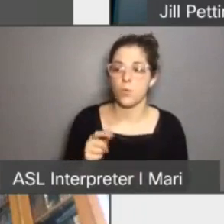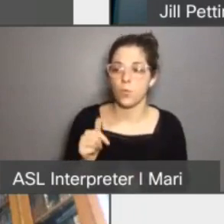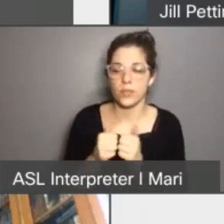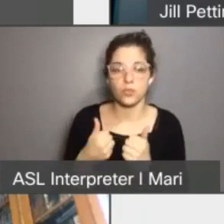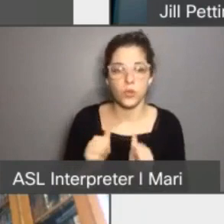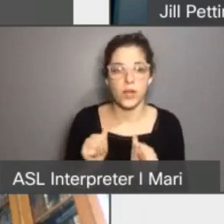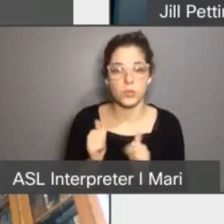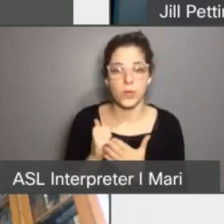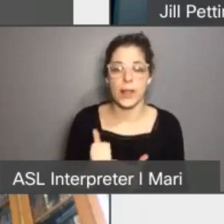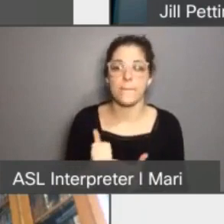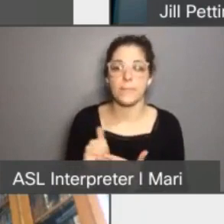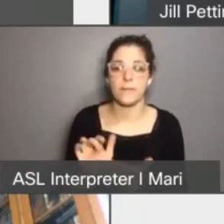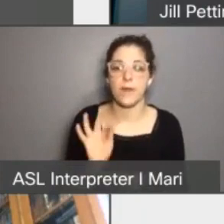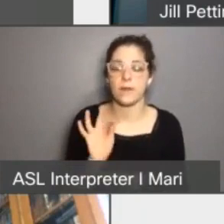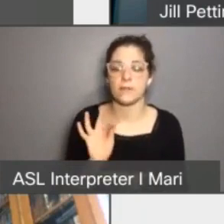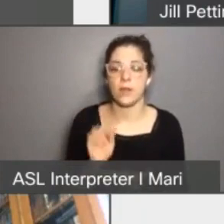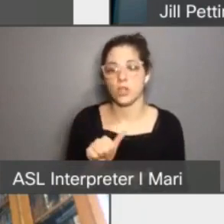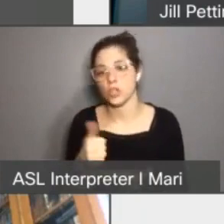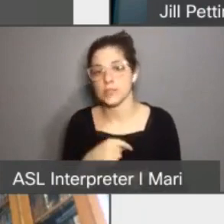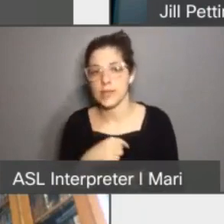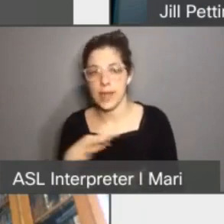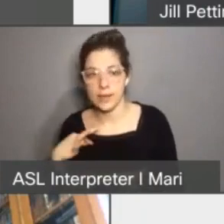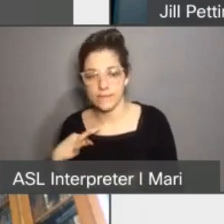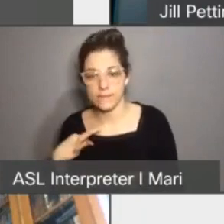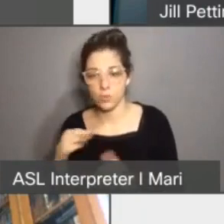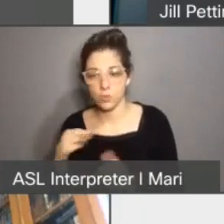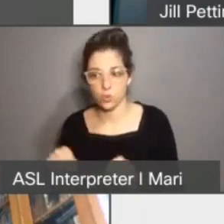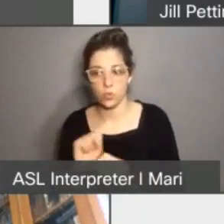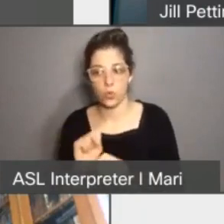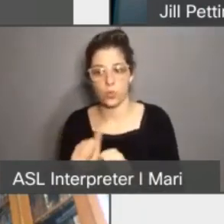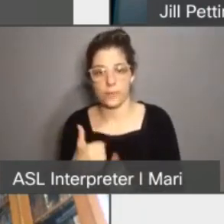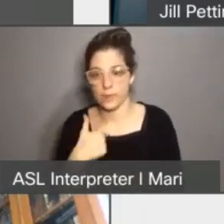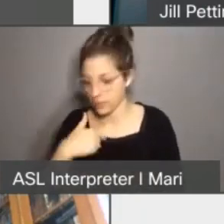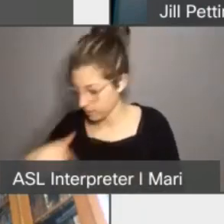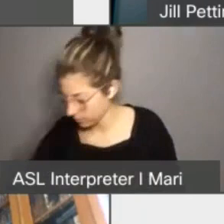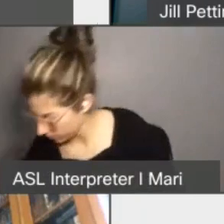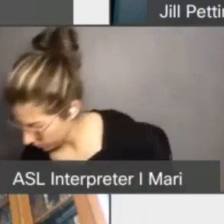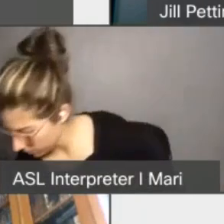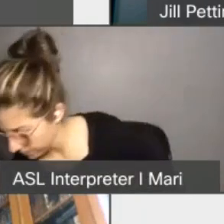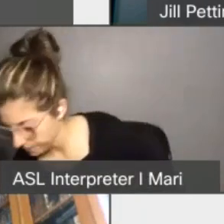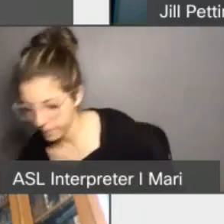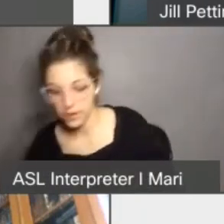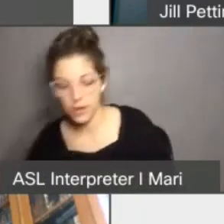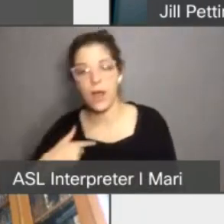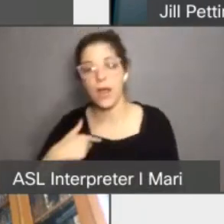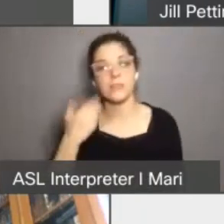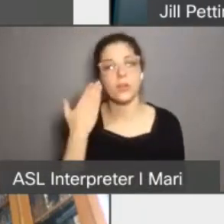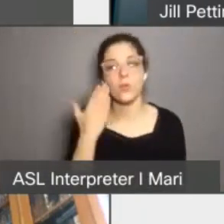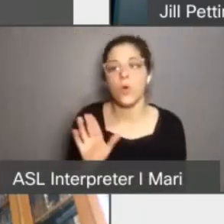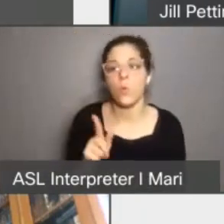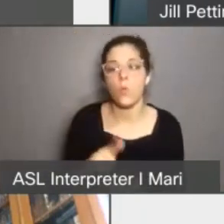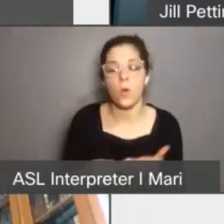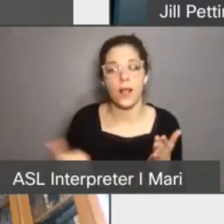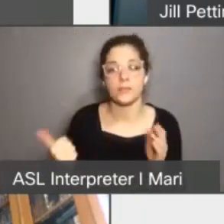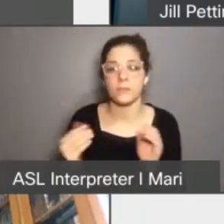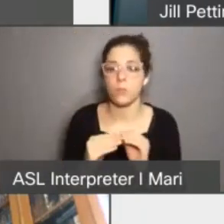trying to help find other staff who could work with me. And I don't really know what else more